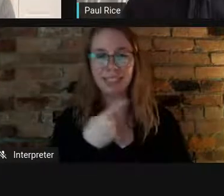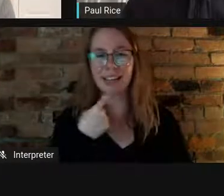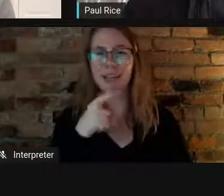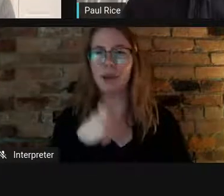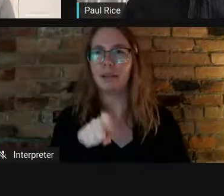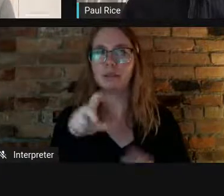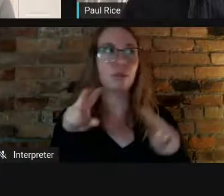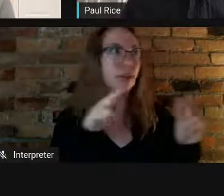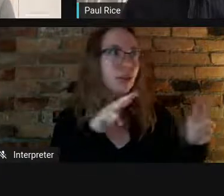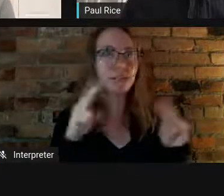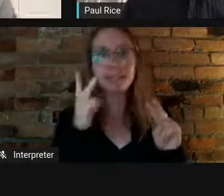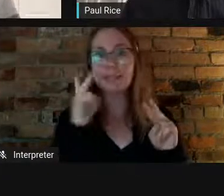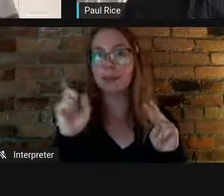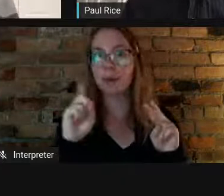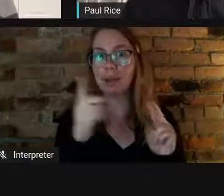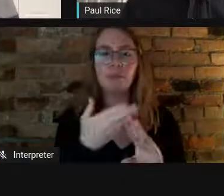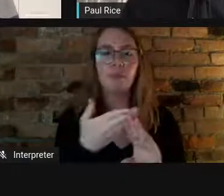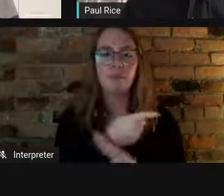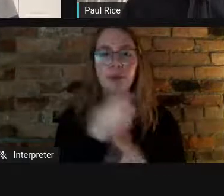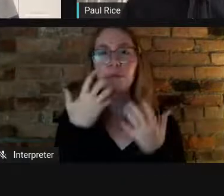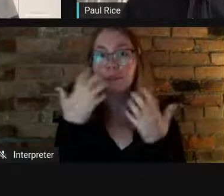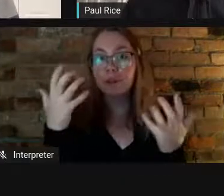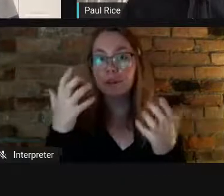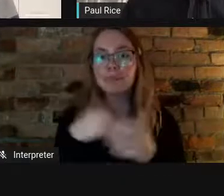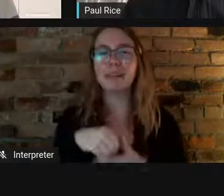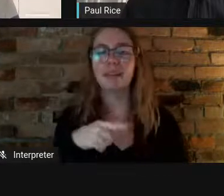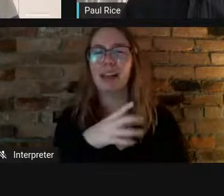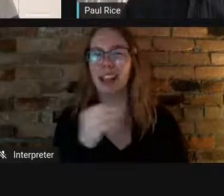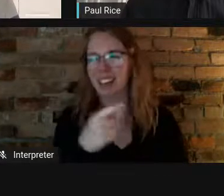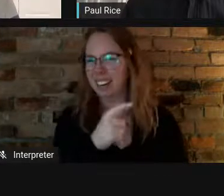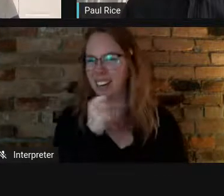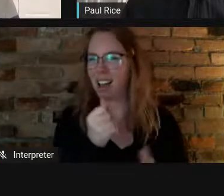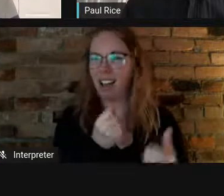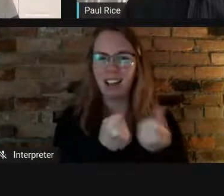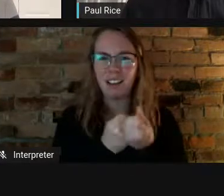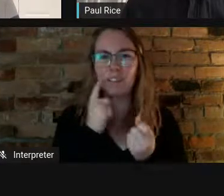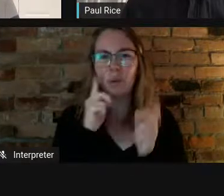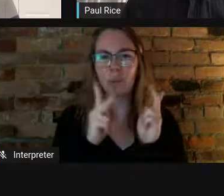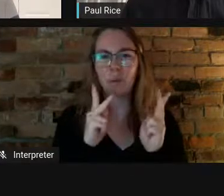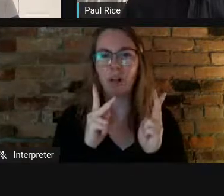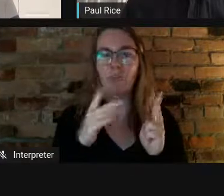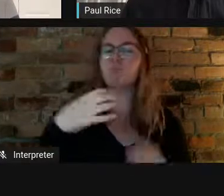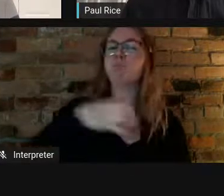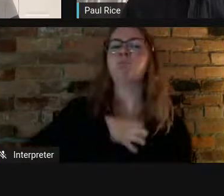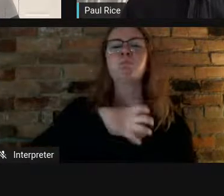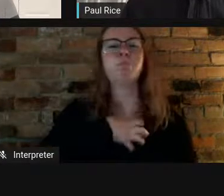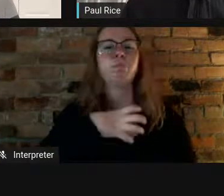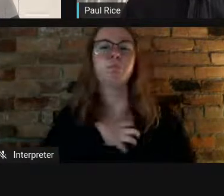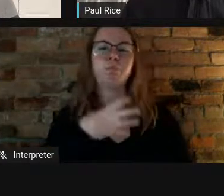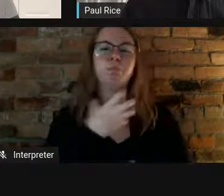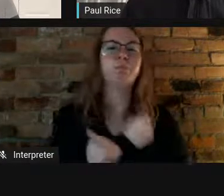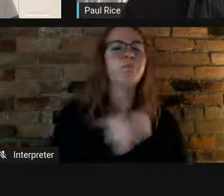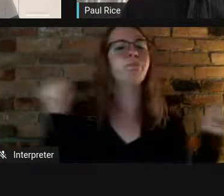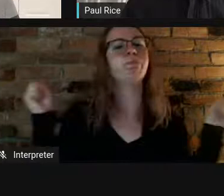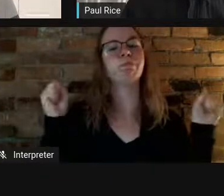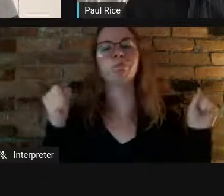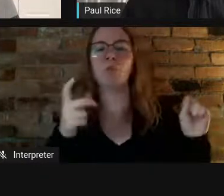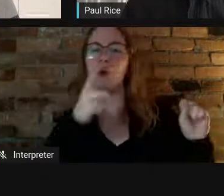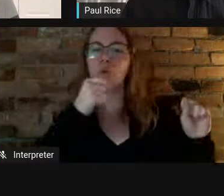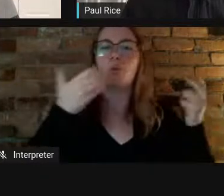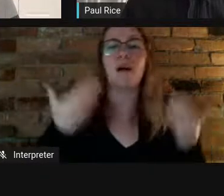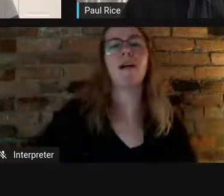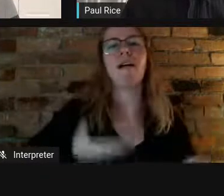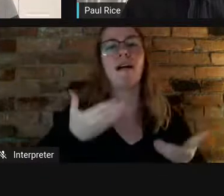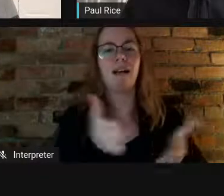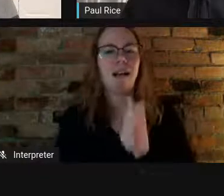scream. And he doesn't really advocate for people screaming out loud and saying who they are and asking for the